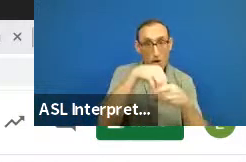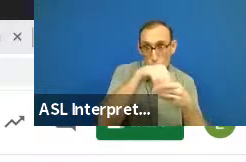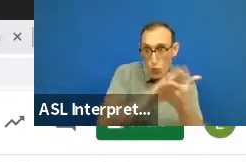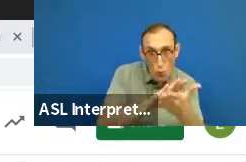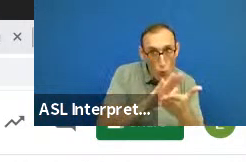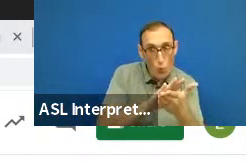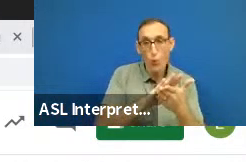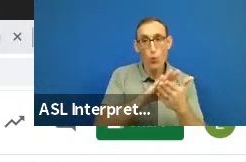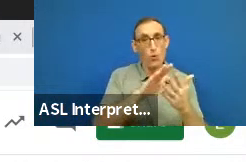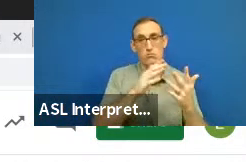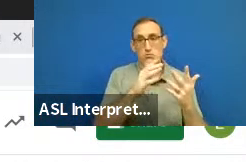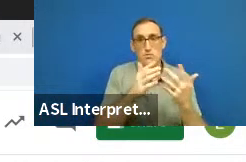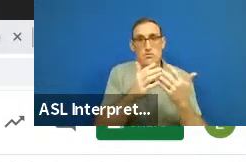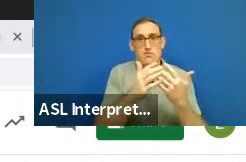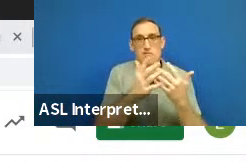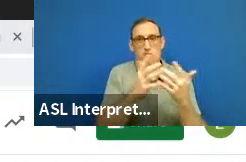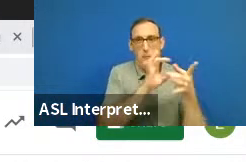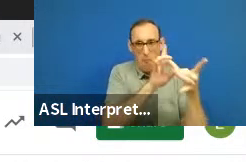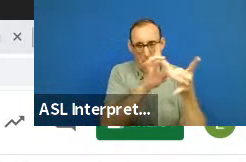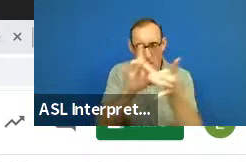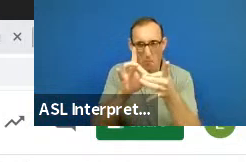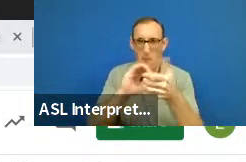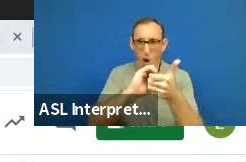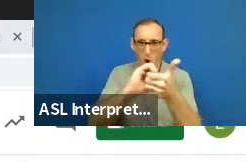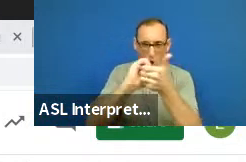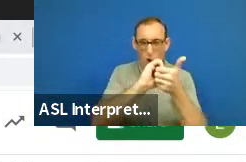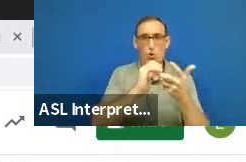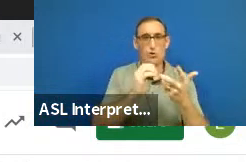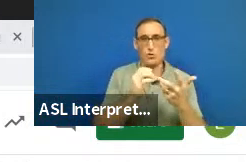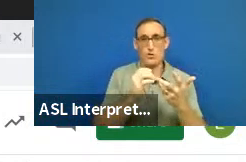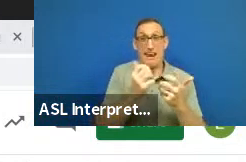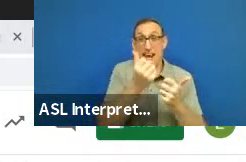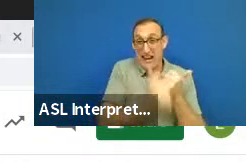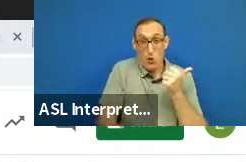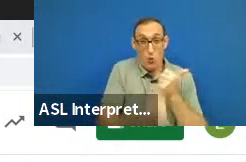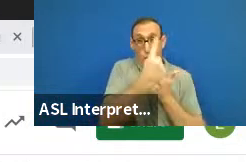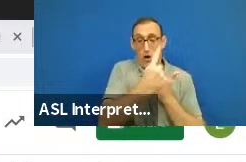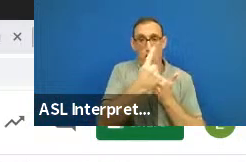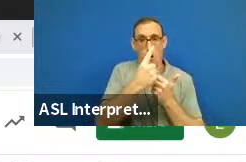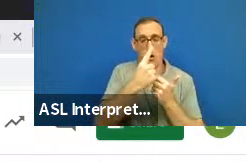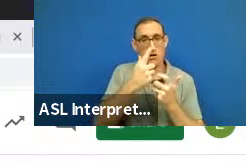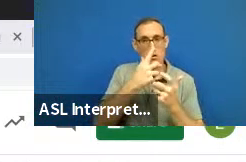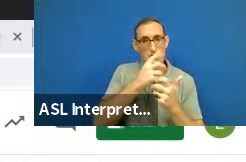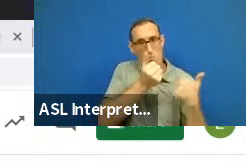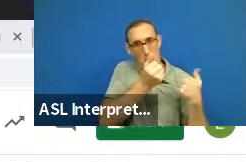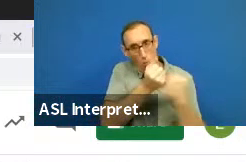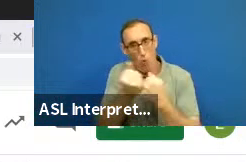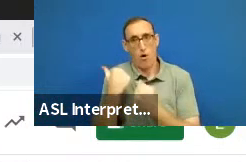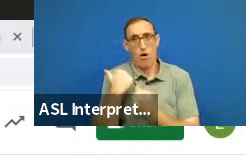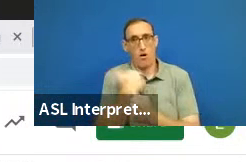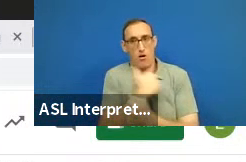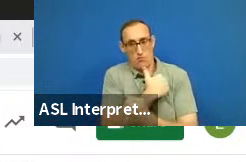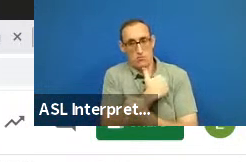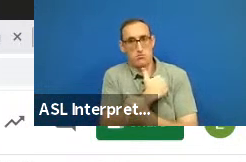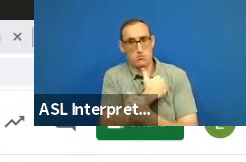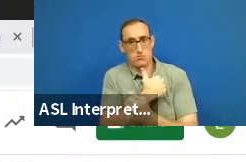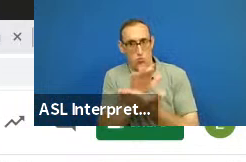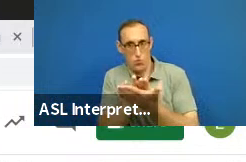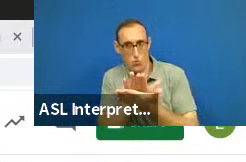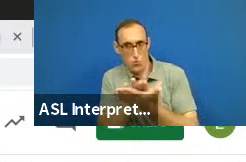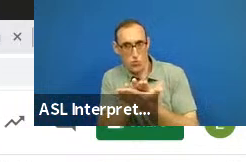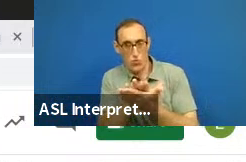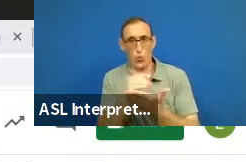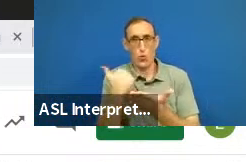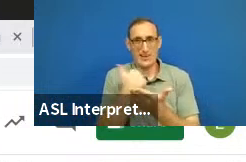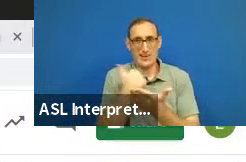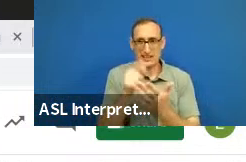a vested interest in the school district and the education of the children in Clark County. What method would be useful or be valuable,